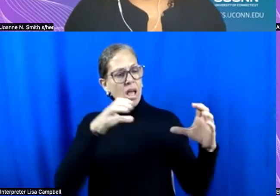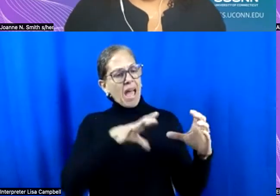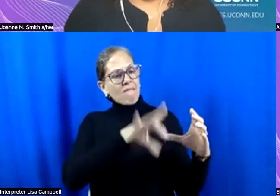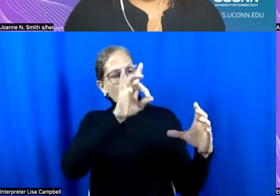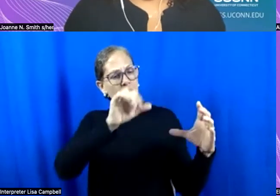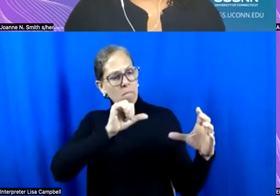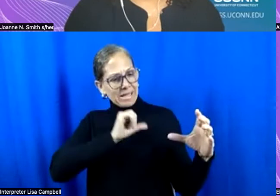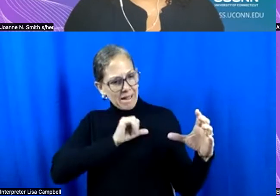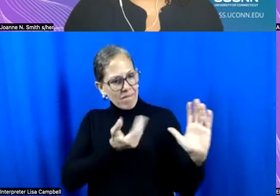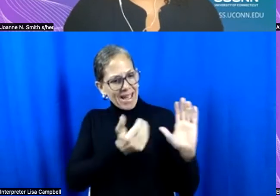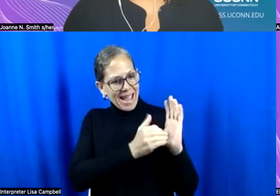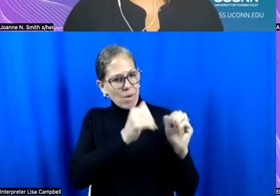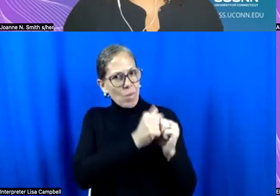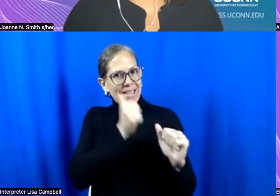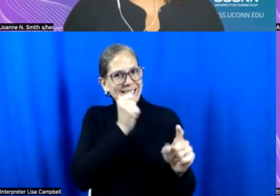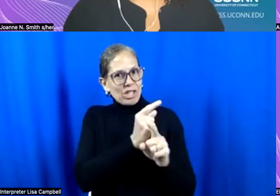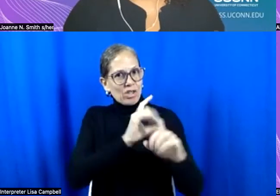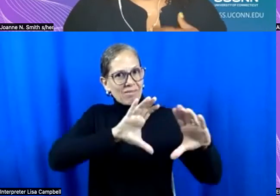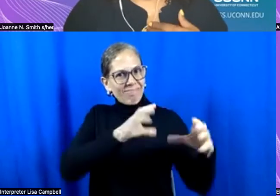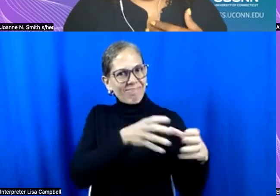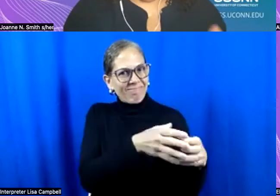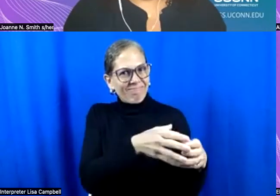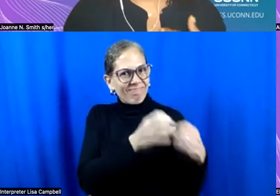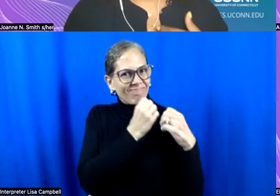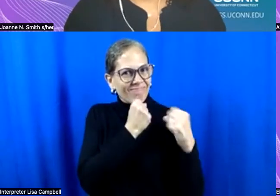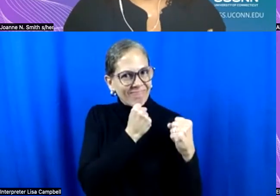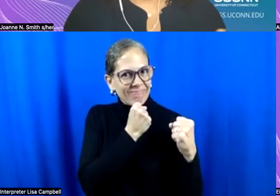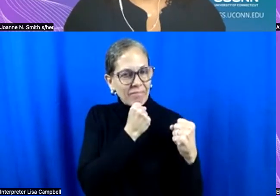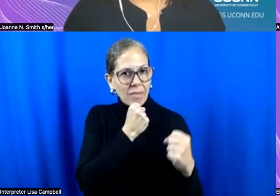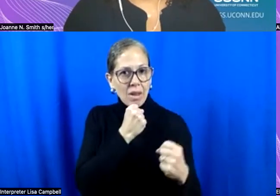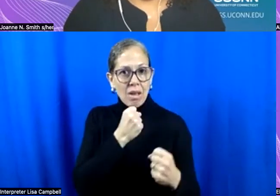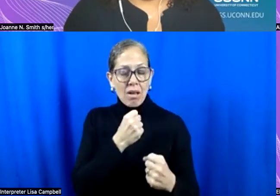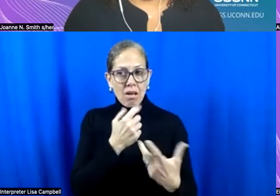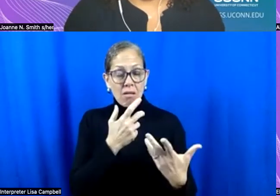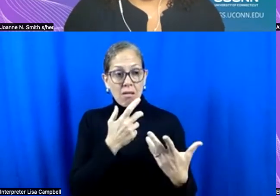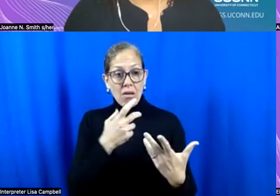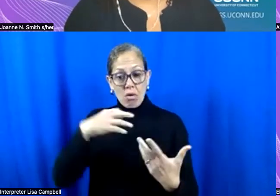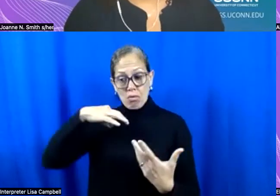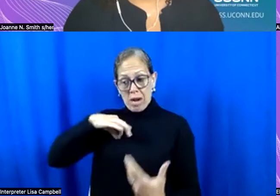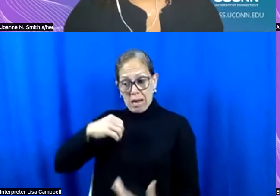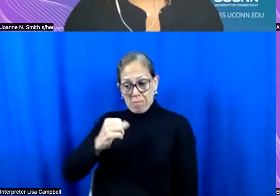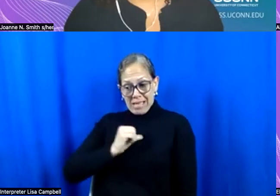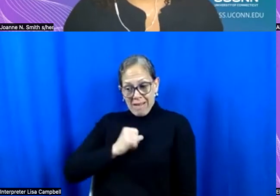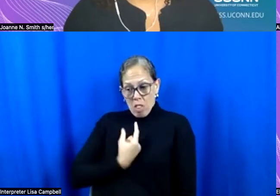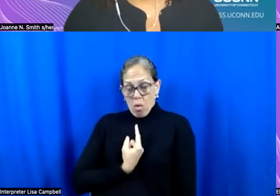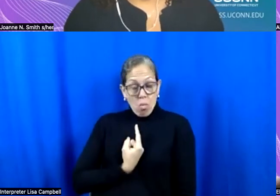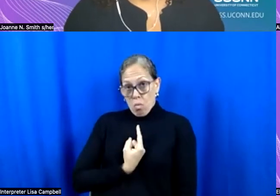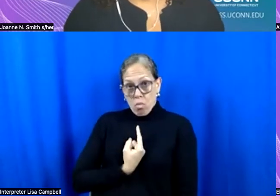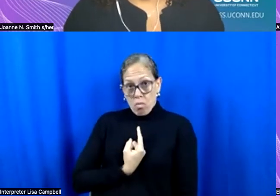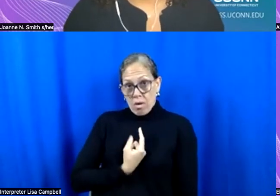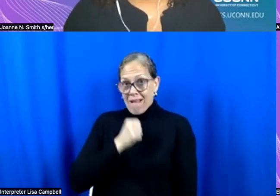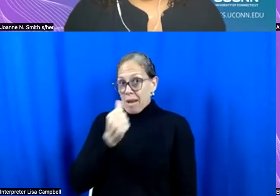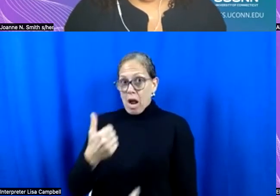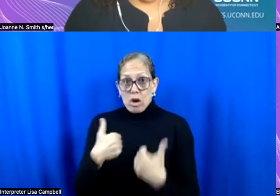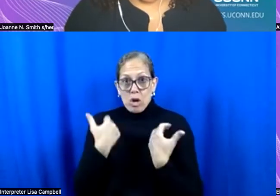myself again. And, you know, I don't credit myself for that alone by far, because I'm not the youth worker who